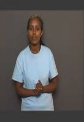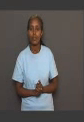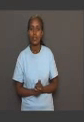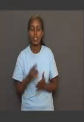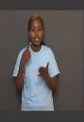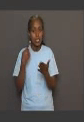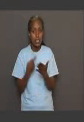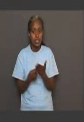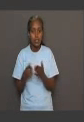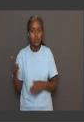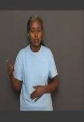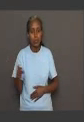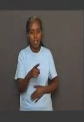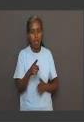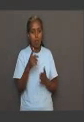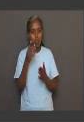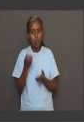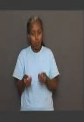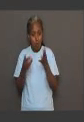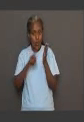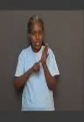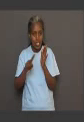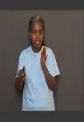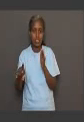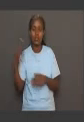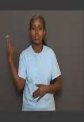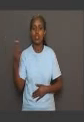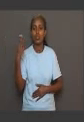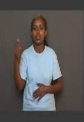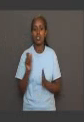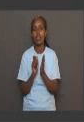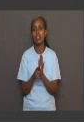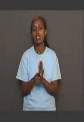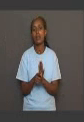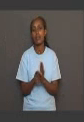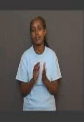This will become more clear when we use it in an example.